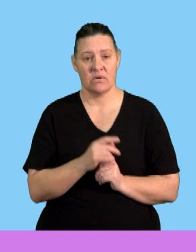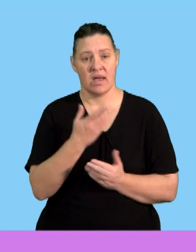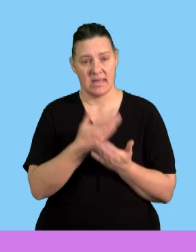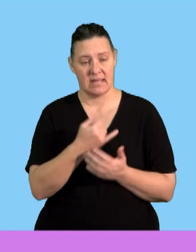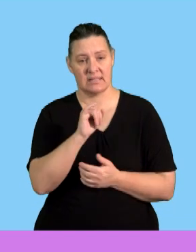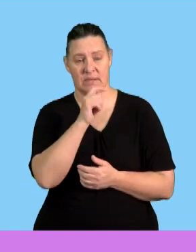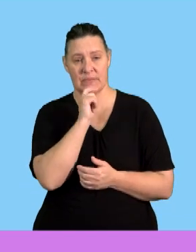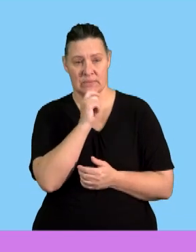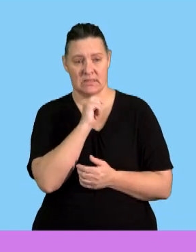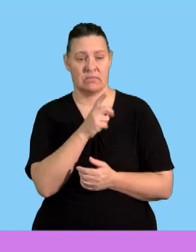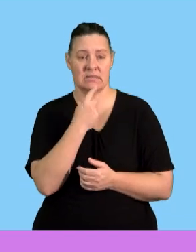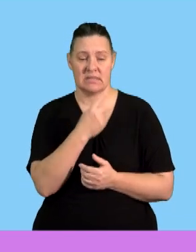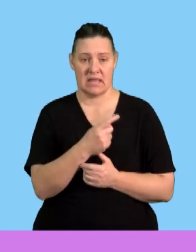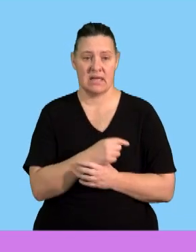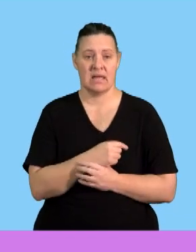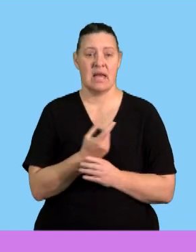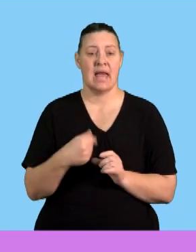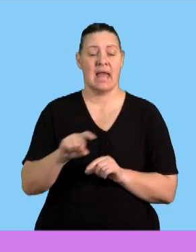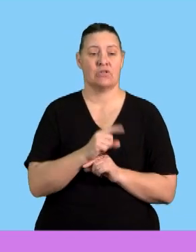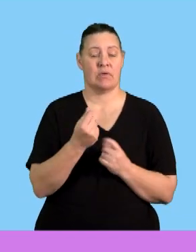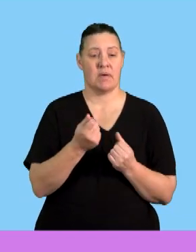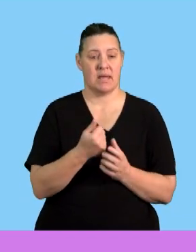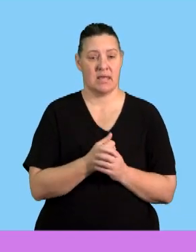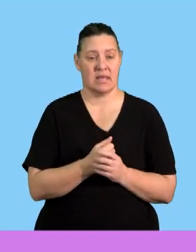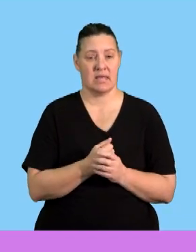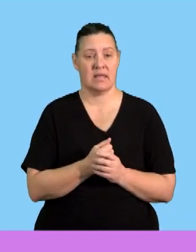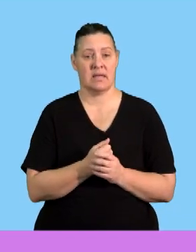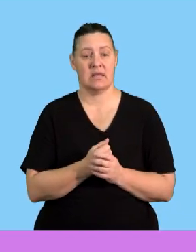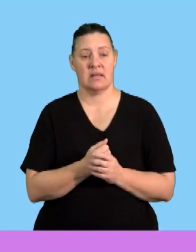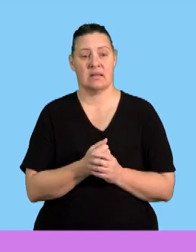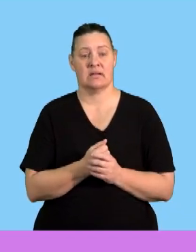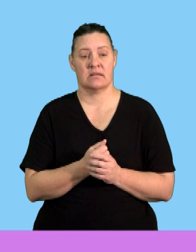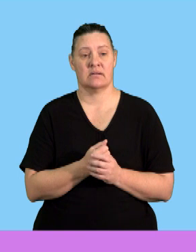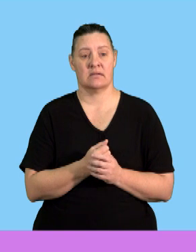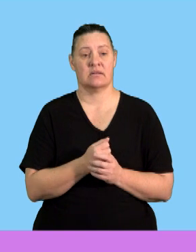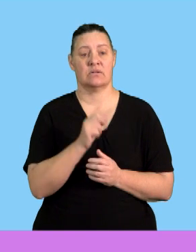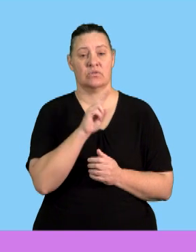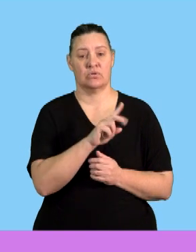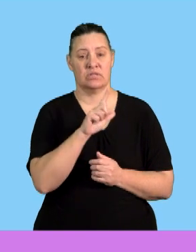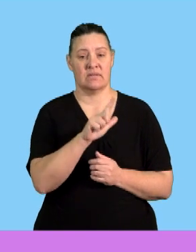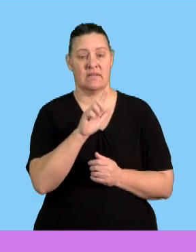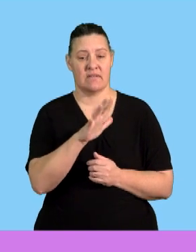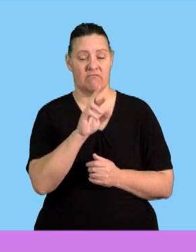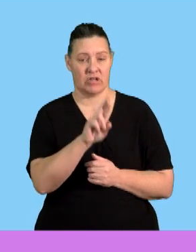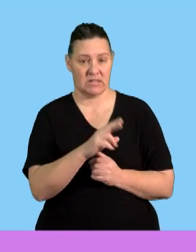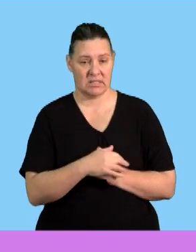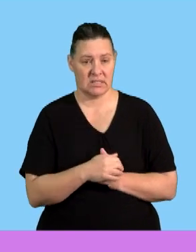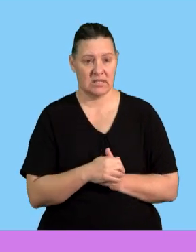use it by saying the extra money is going to be 275 Rand